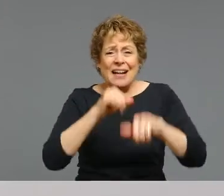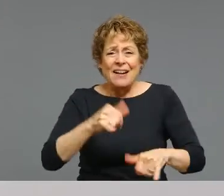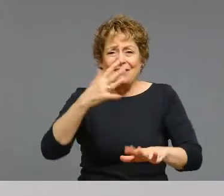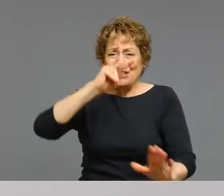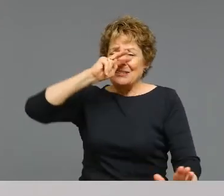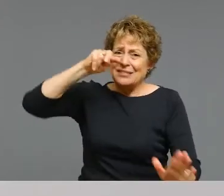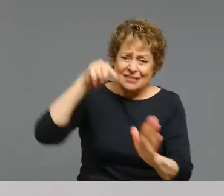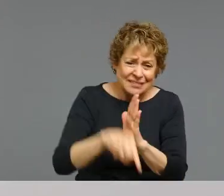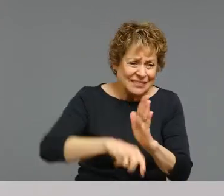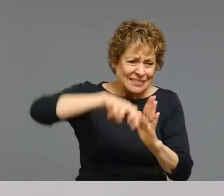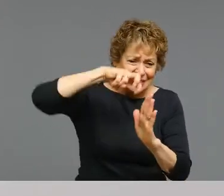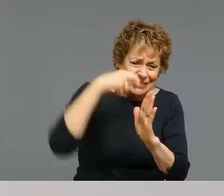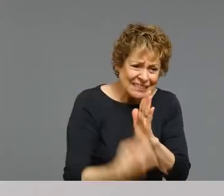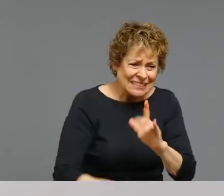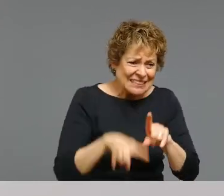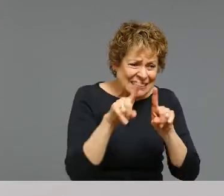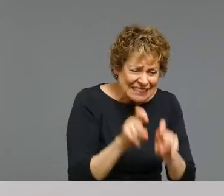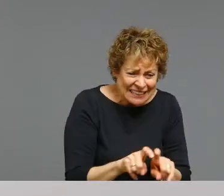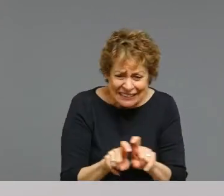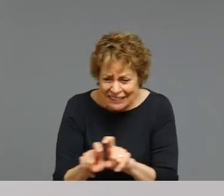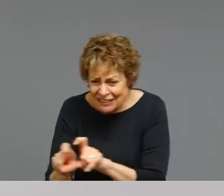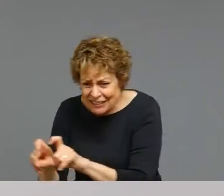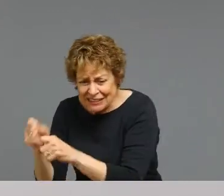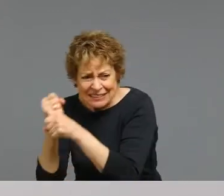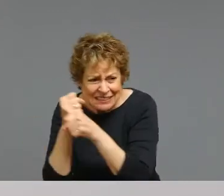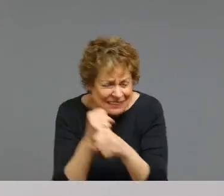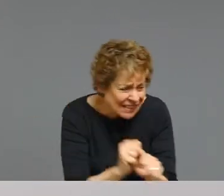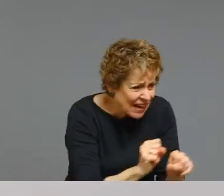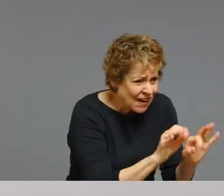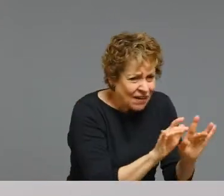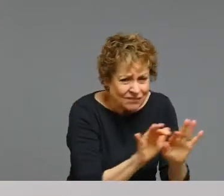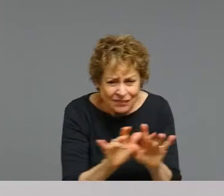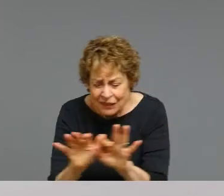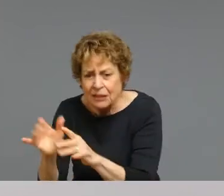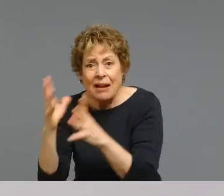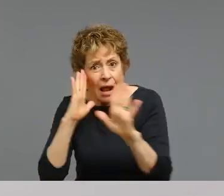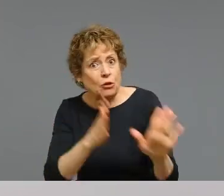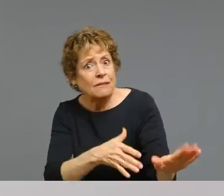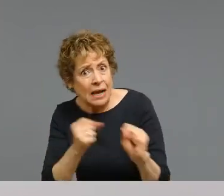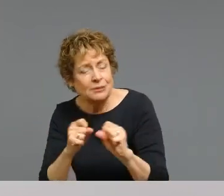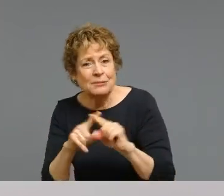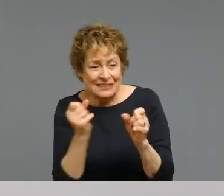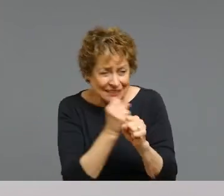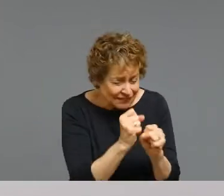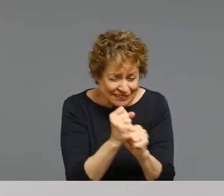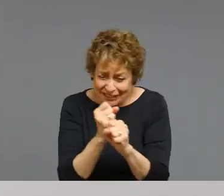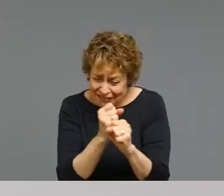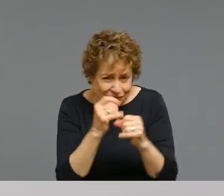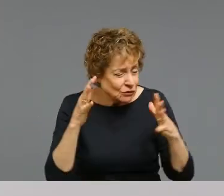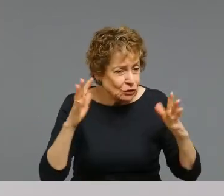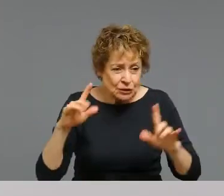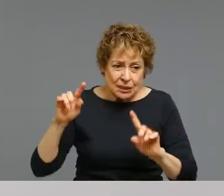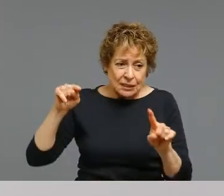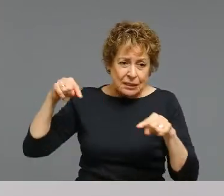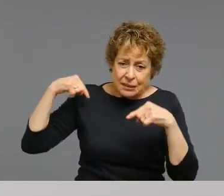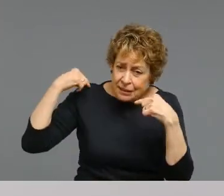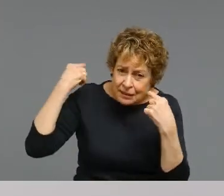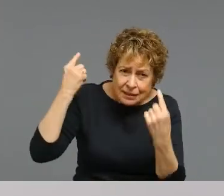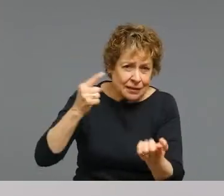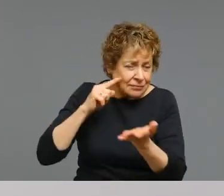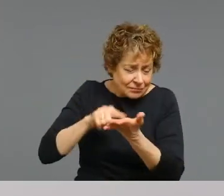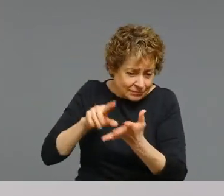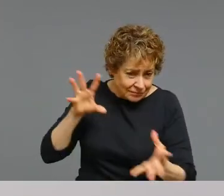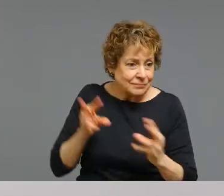process, but they still did the same clinical trials. So we've administered over 5 million doses here